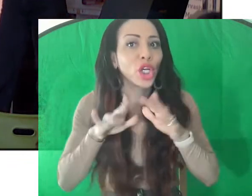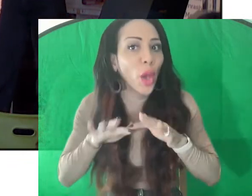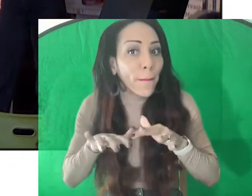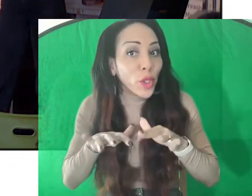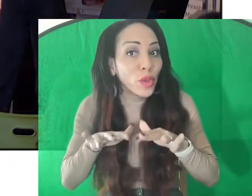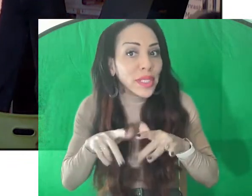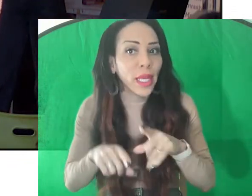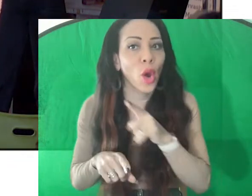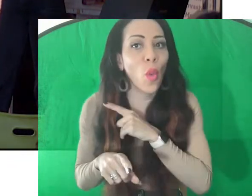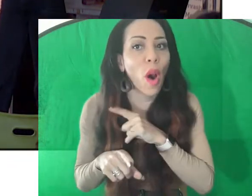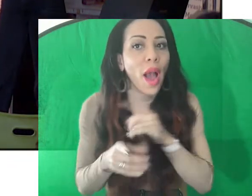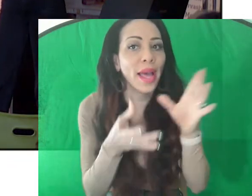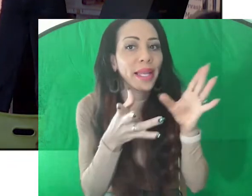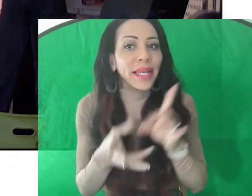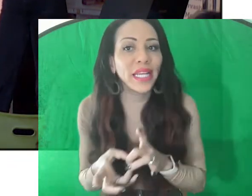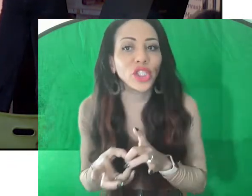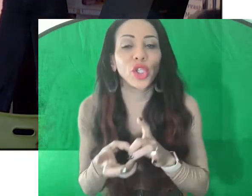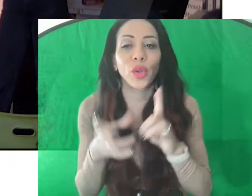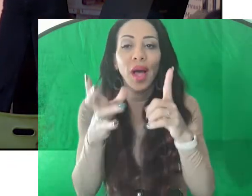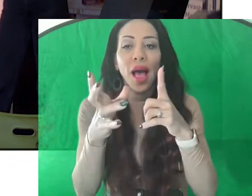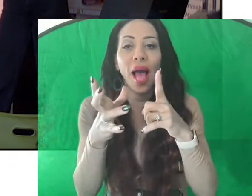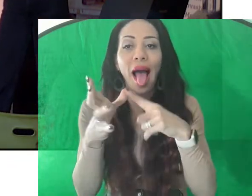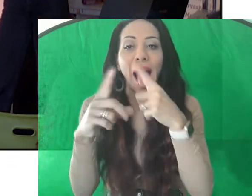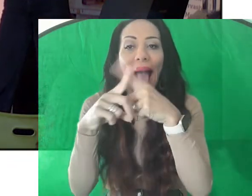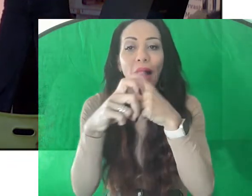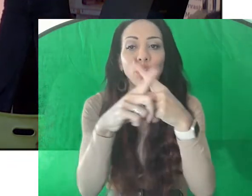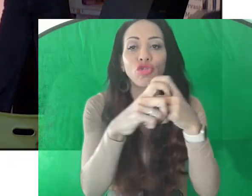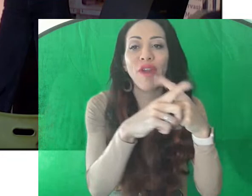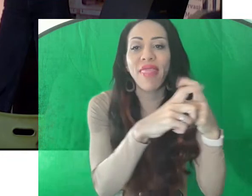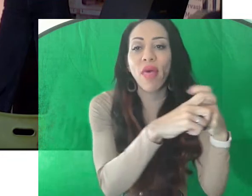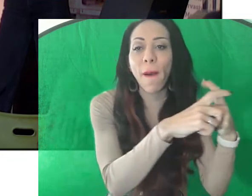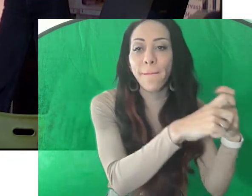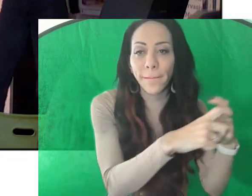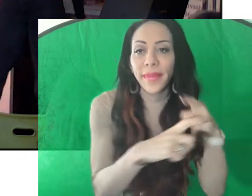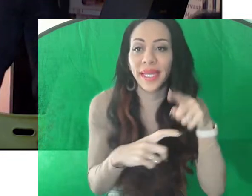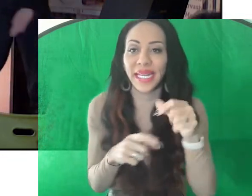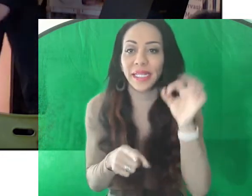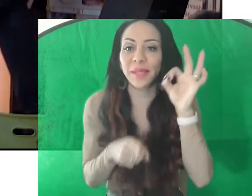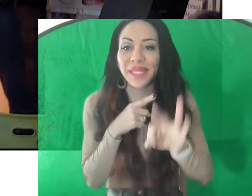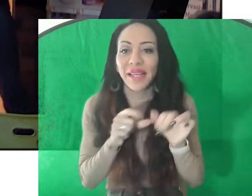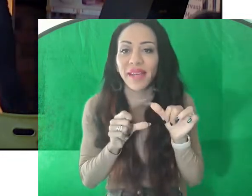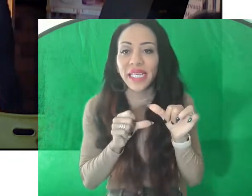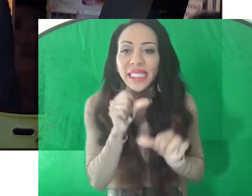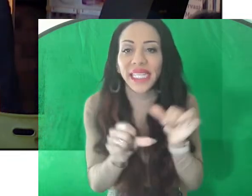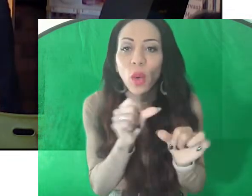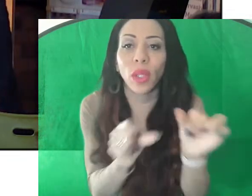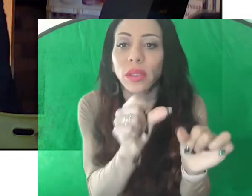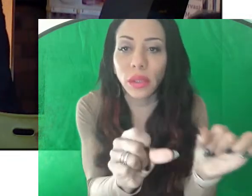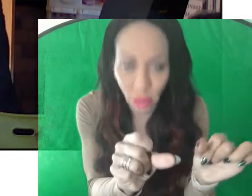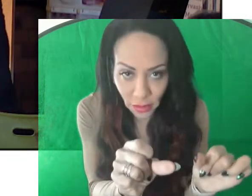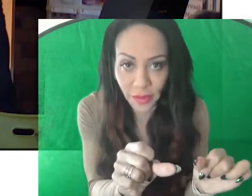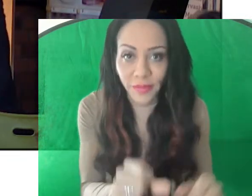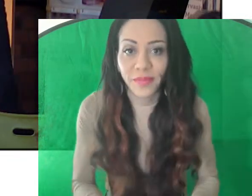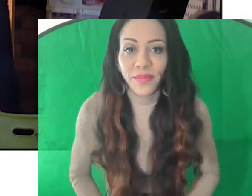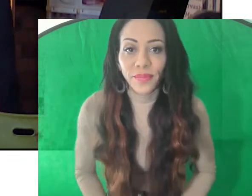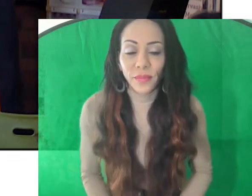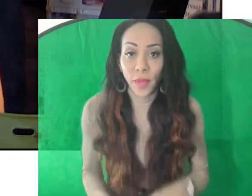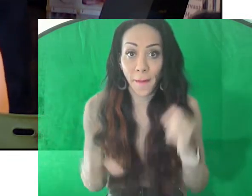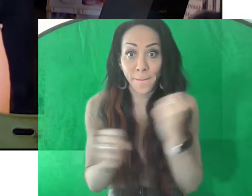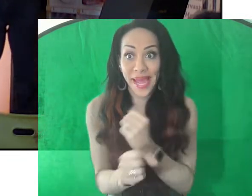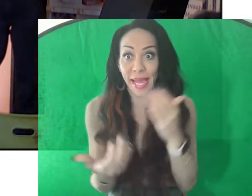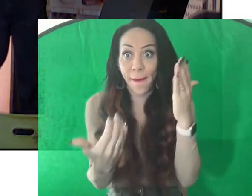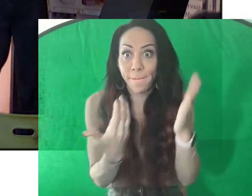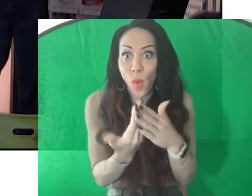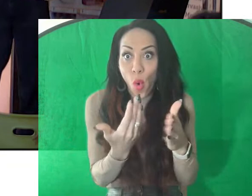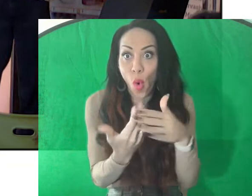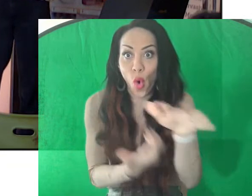an algorithm, which is a set of precise instructions, in this case, in a sequence. Great. So we're going to make this a little bit more complex now. So I'm going to